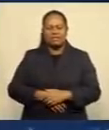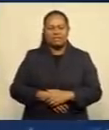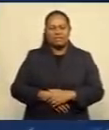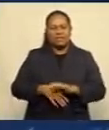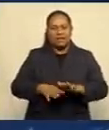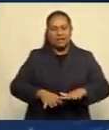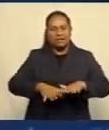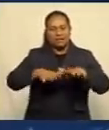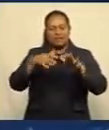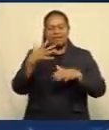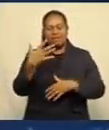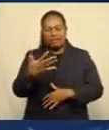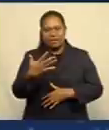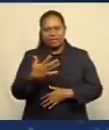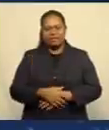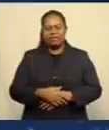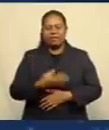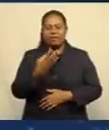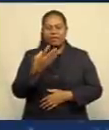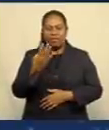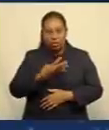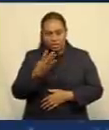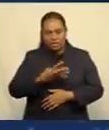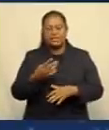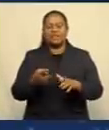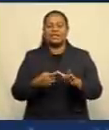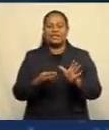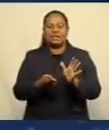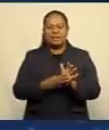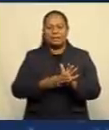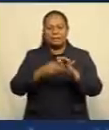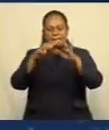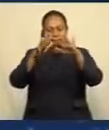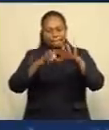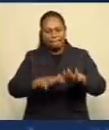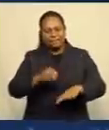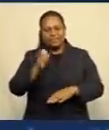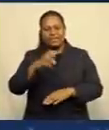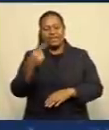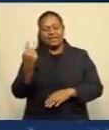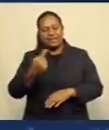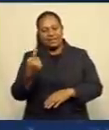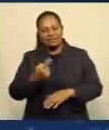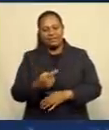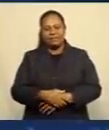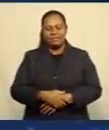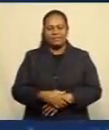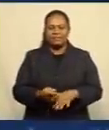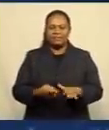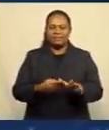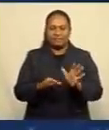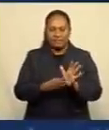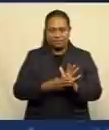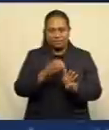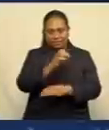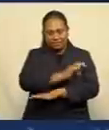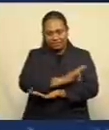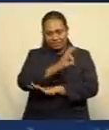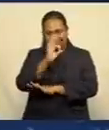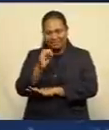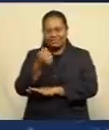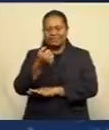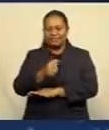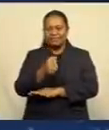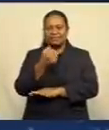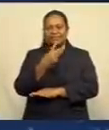is at 5:14 a.m. tomorrow and low tide at 11:10 a.m. Sunrise is at